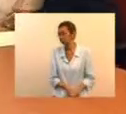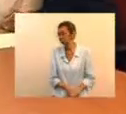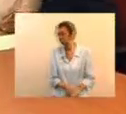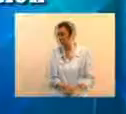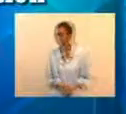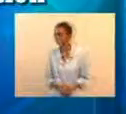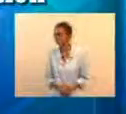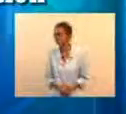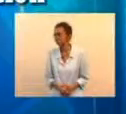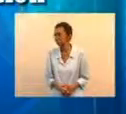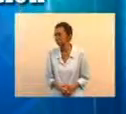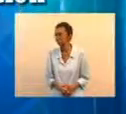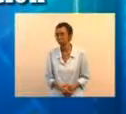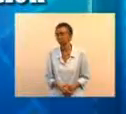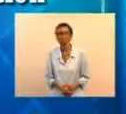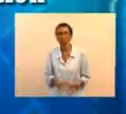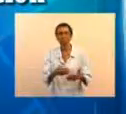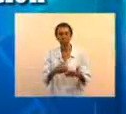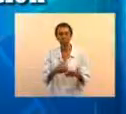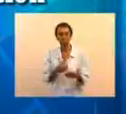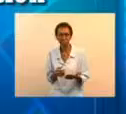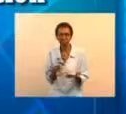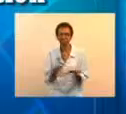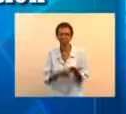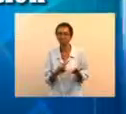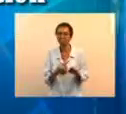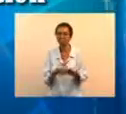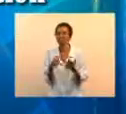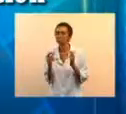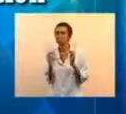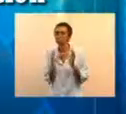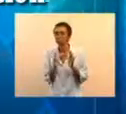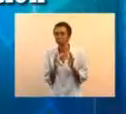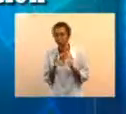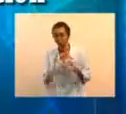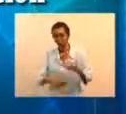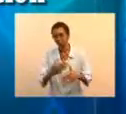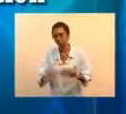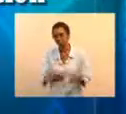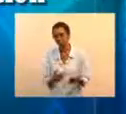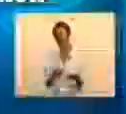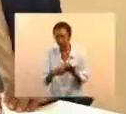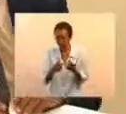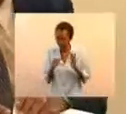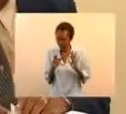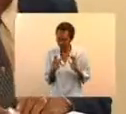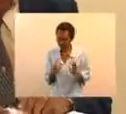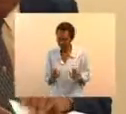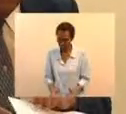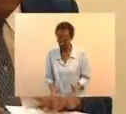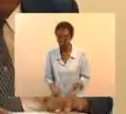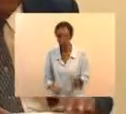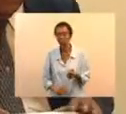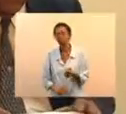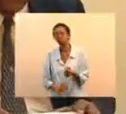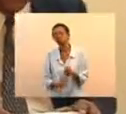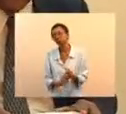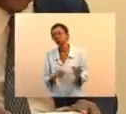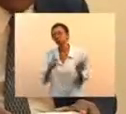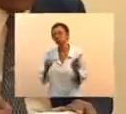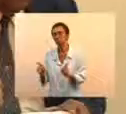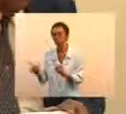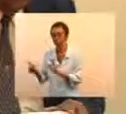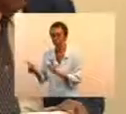mediator. Before mediation commences, the mediator will assist the parties to set out the ground rules for